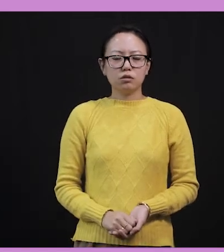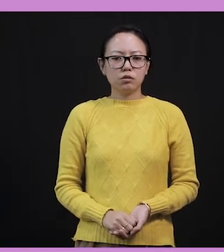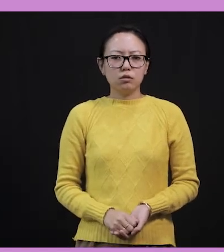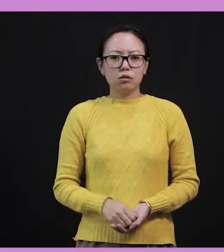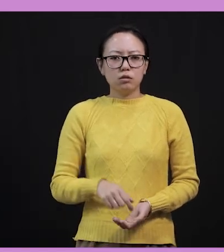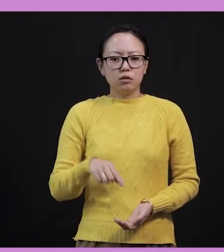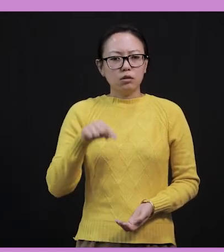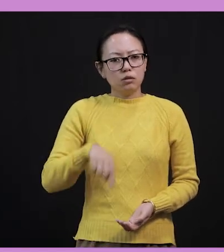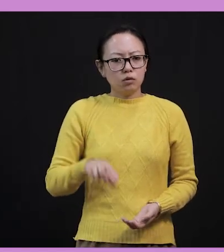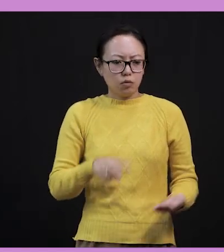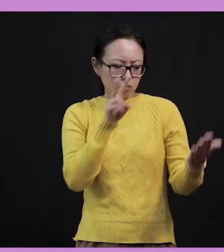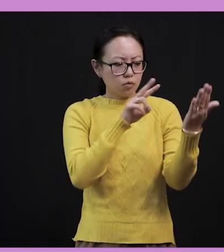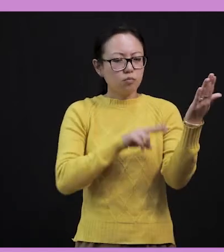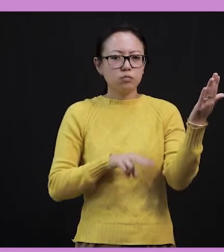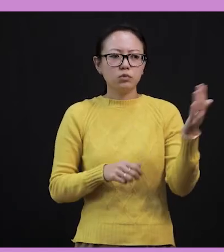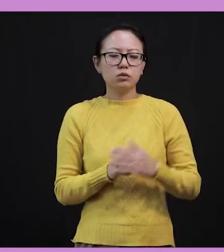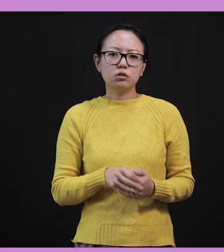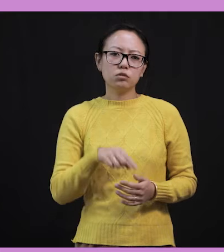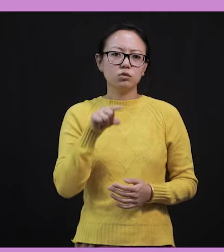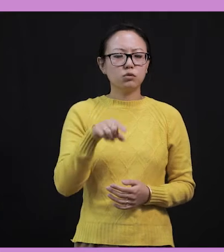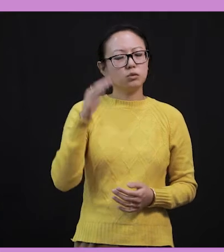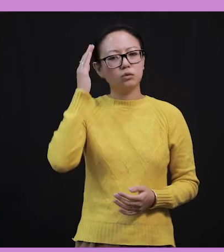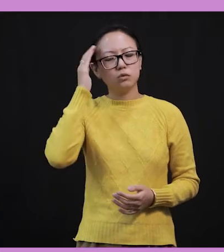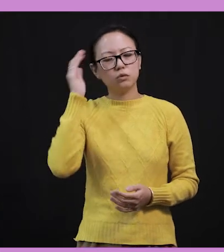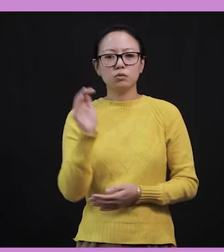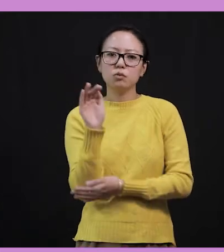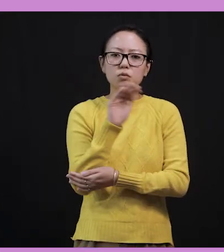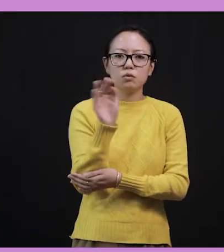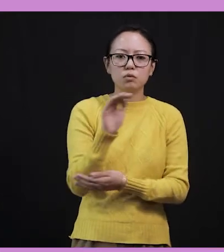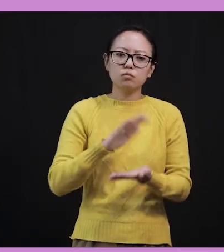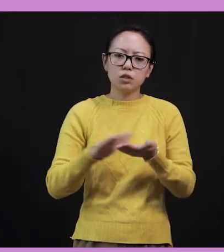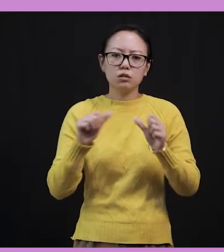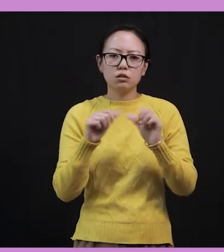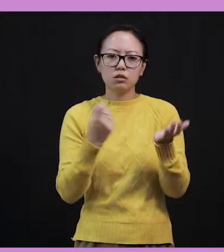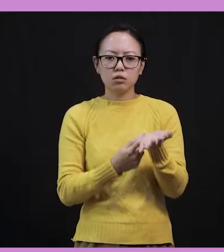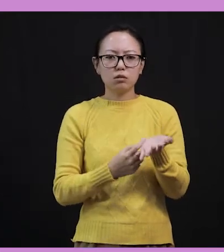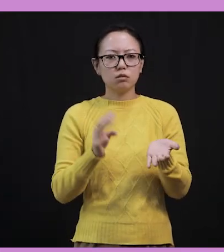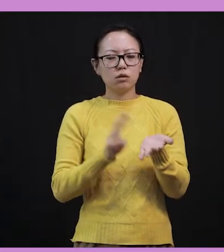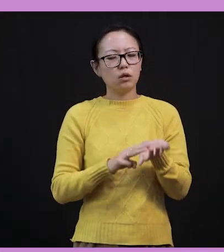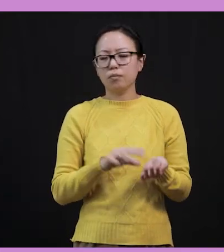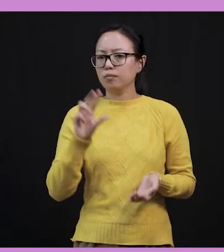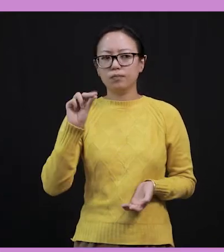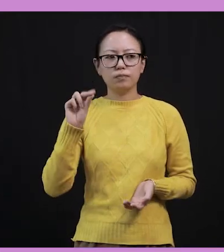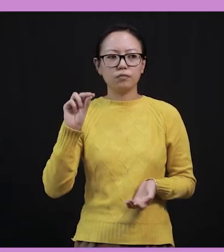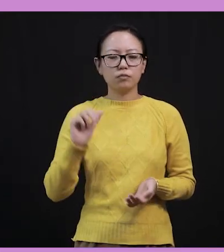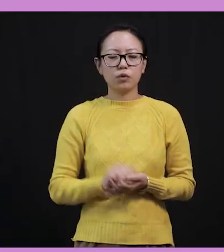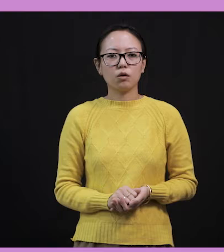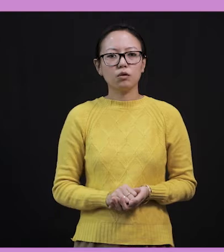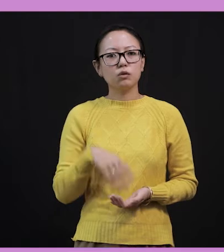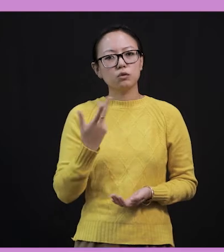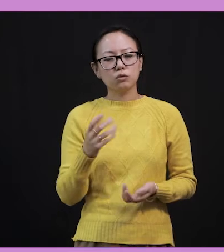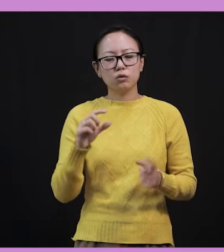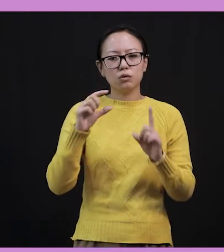read, it says that it's not going to harm you. So the young child is the narrator and he encounters a snake in